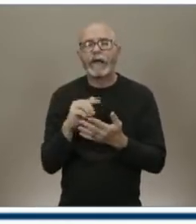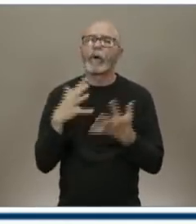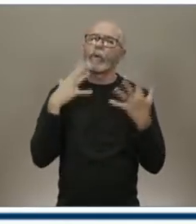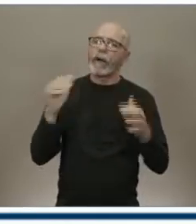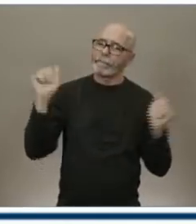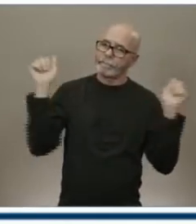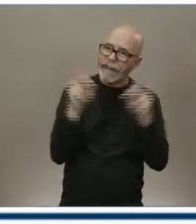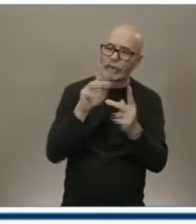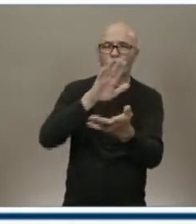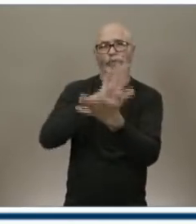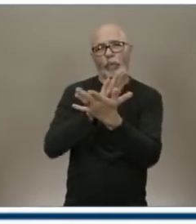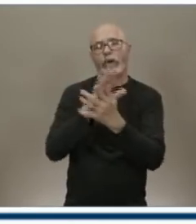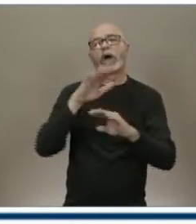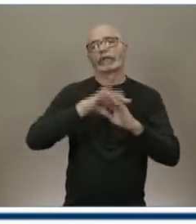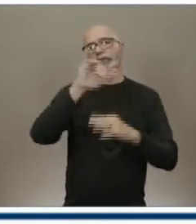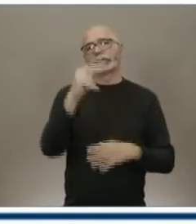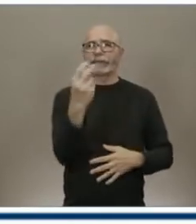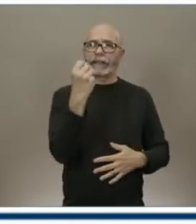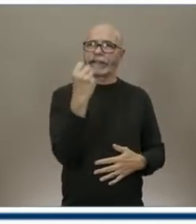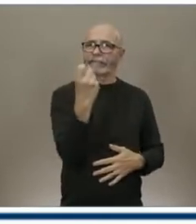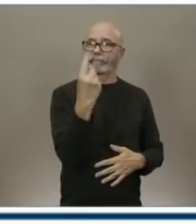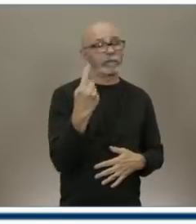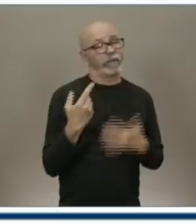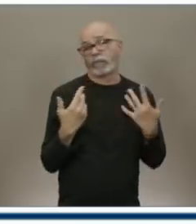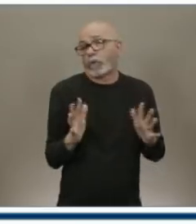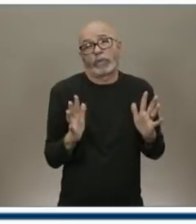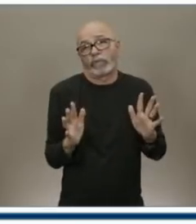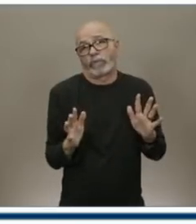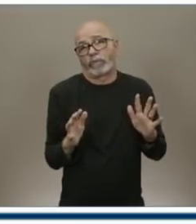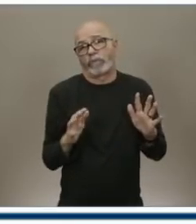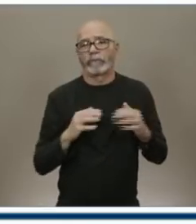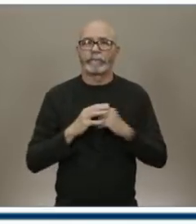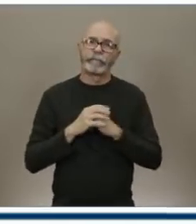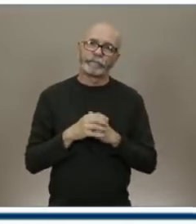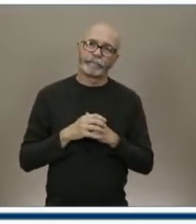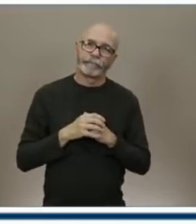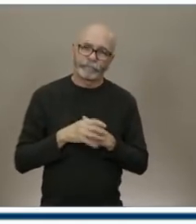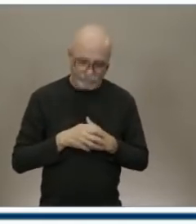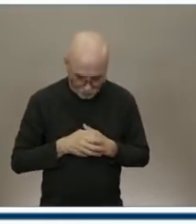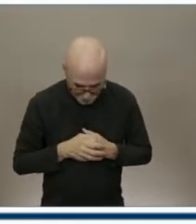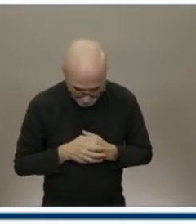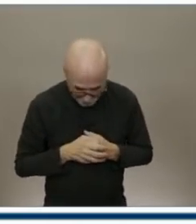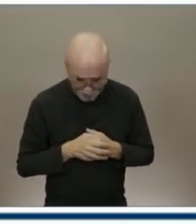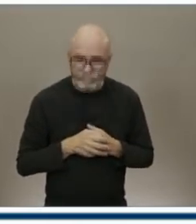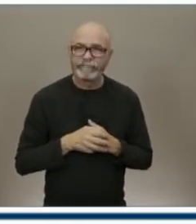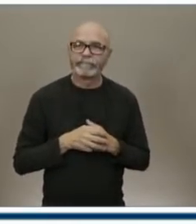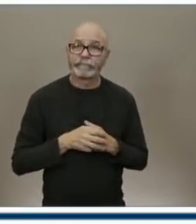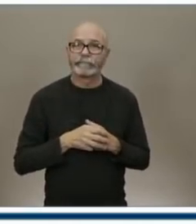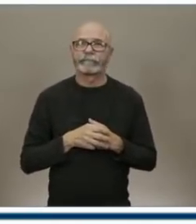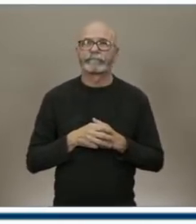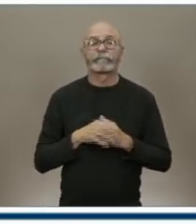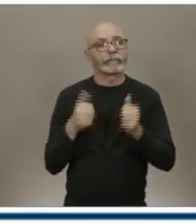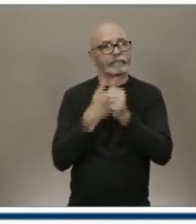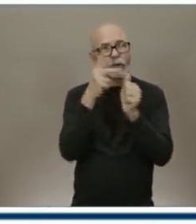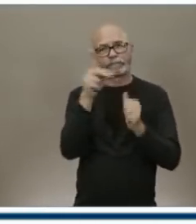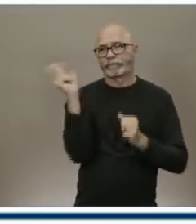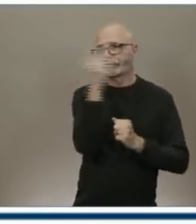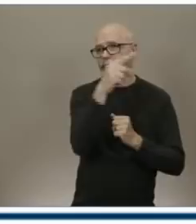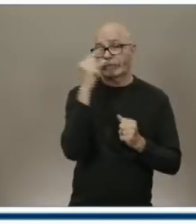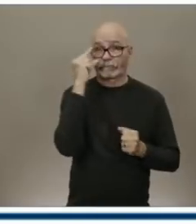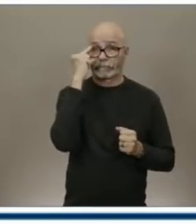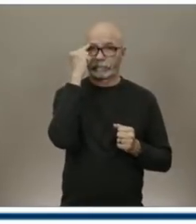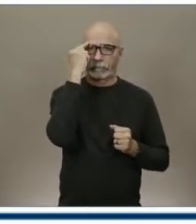Go ahead with your follow-up, Jack. My second question is about Dr. Shelley Deeks. So Nova Scotia has hired